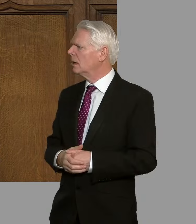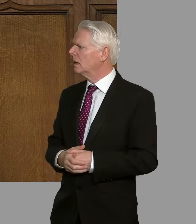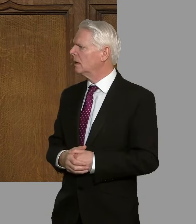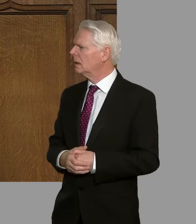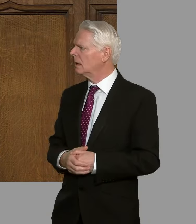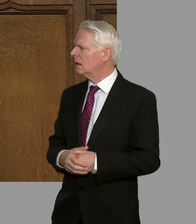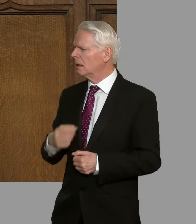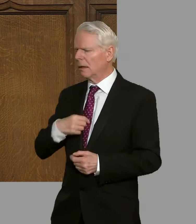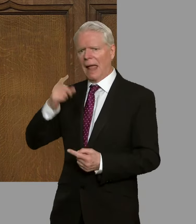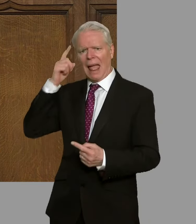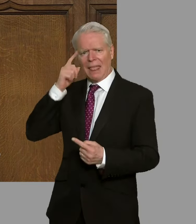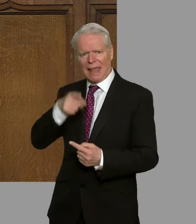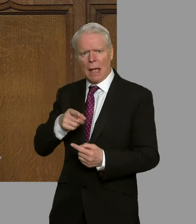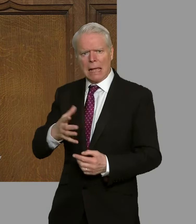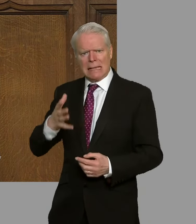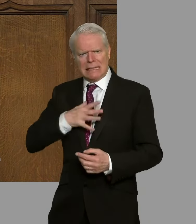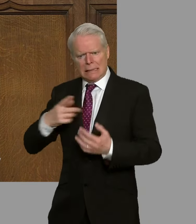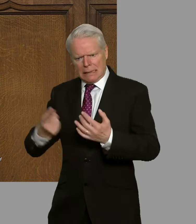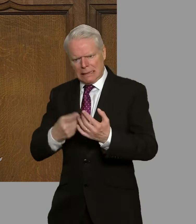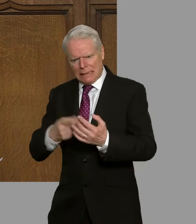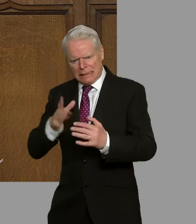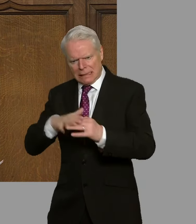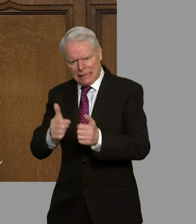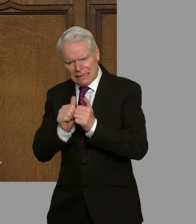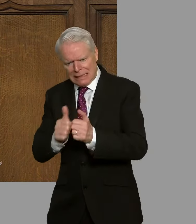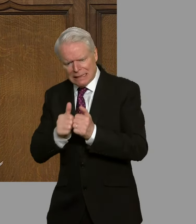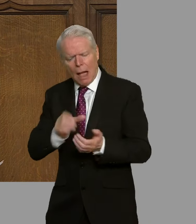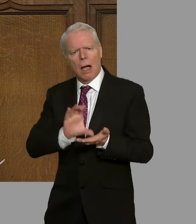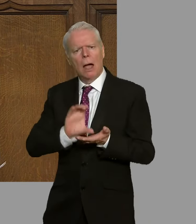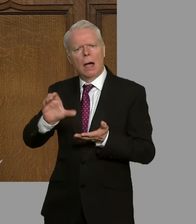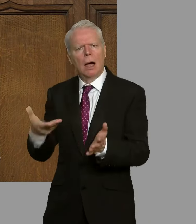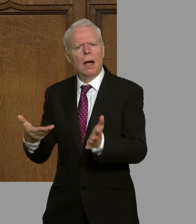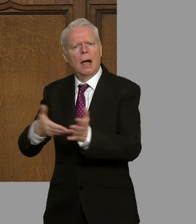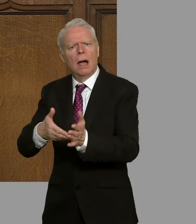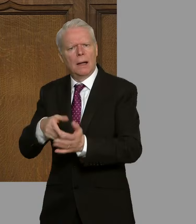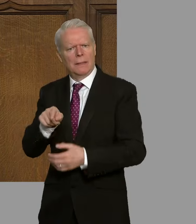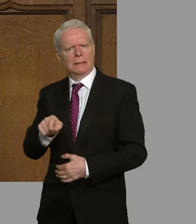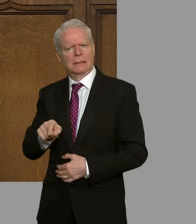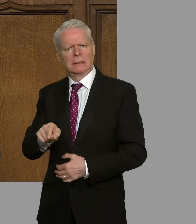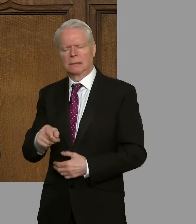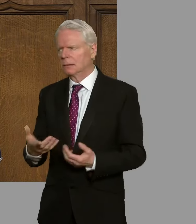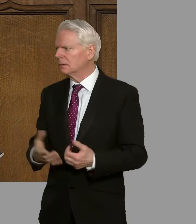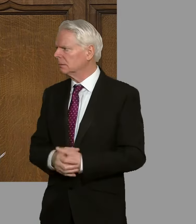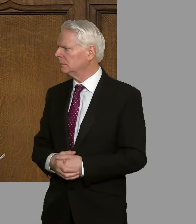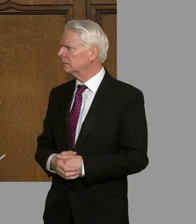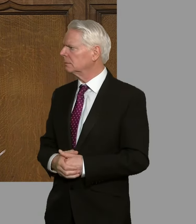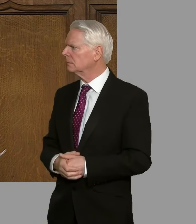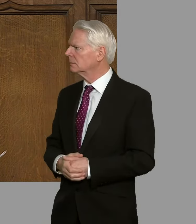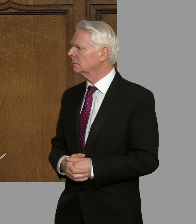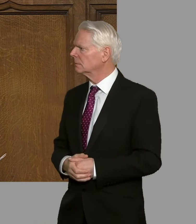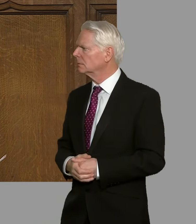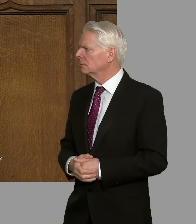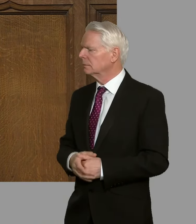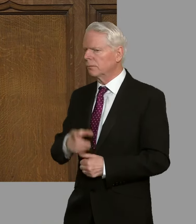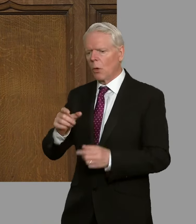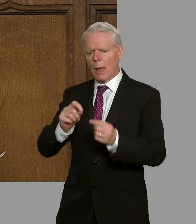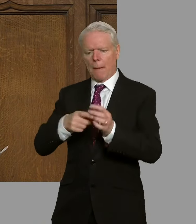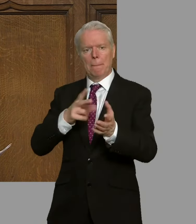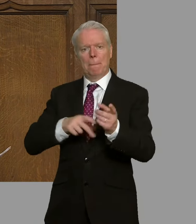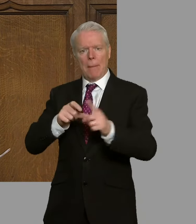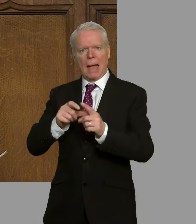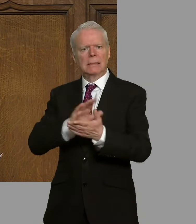£3,000. It is hammering people in towns like Hartlepool. Does the Prime Minister agree that this unfairness cannot